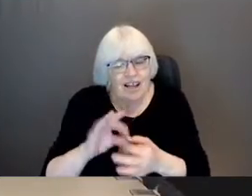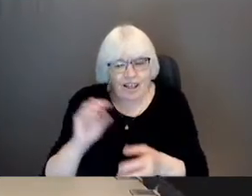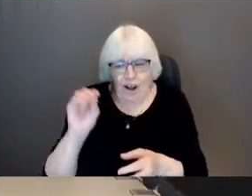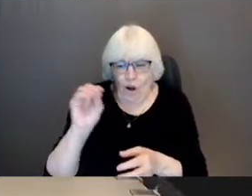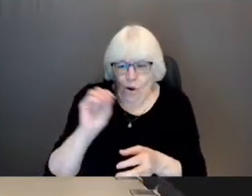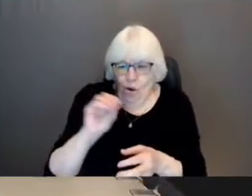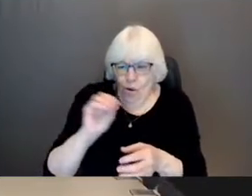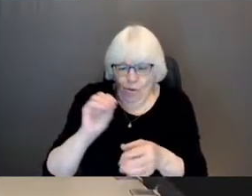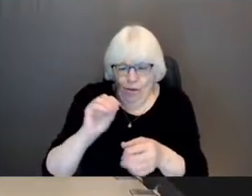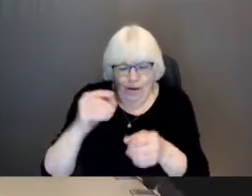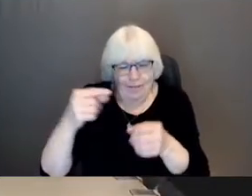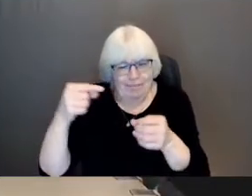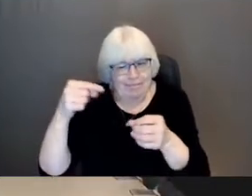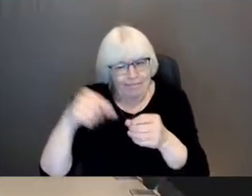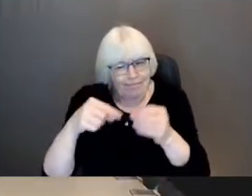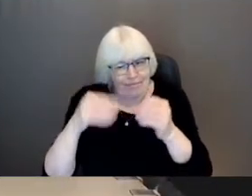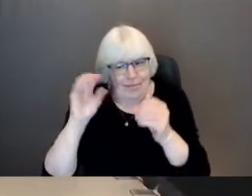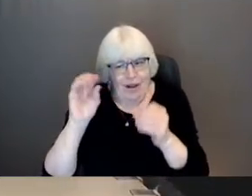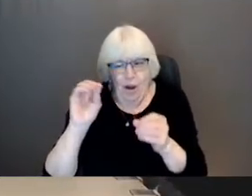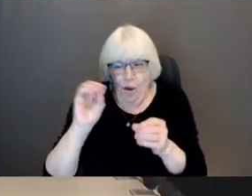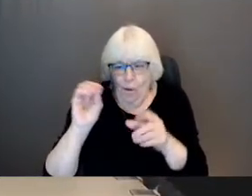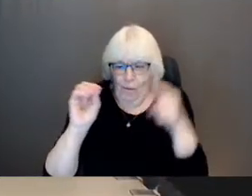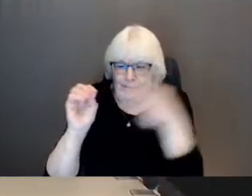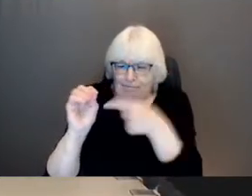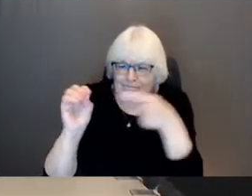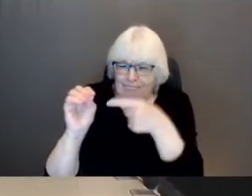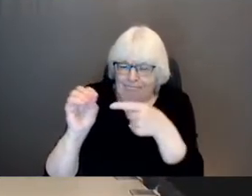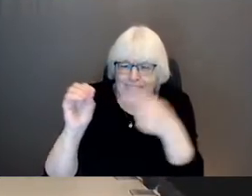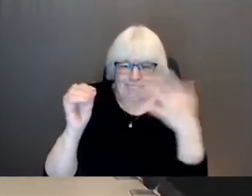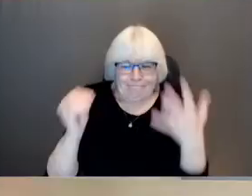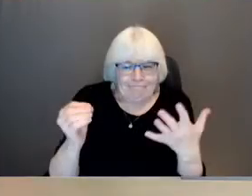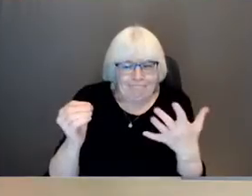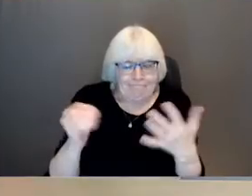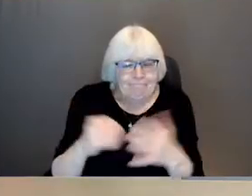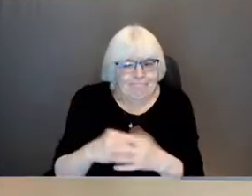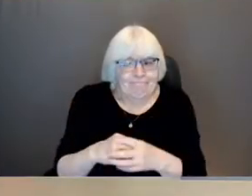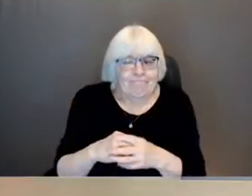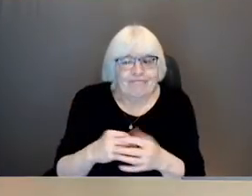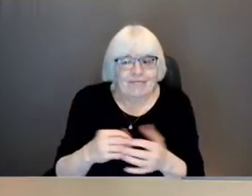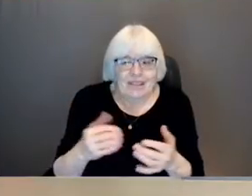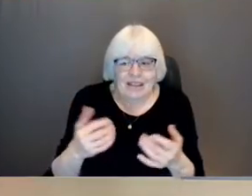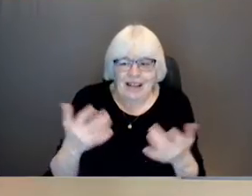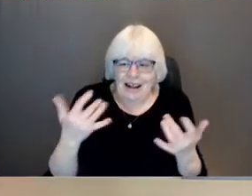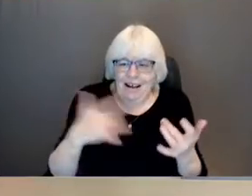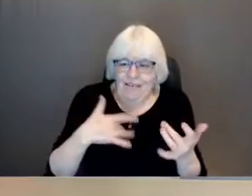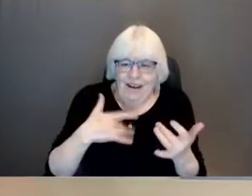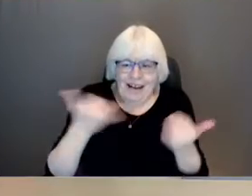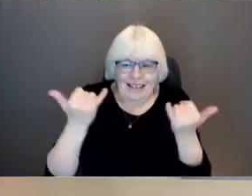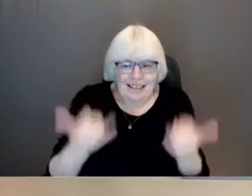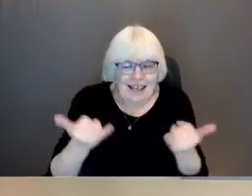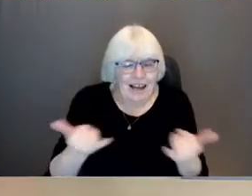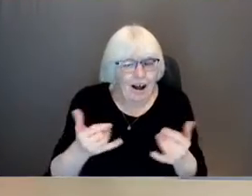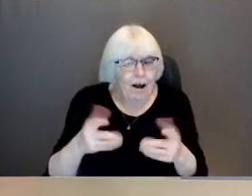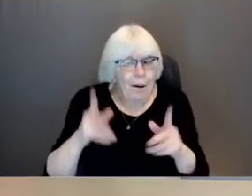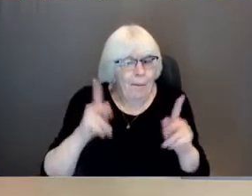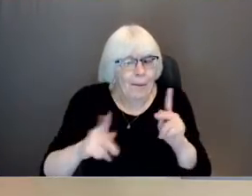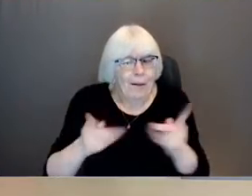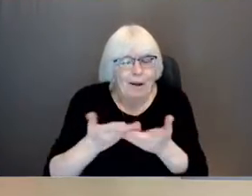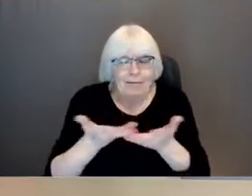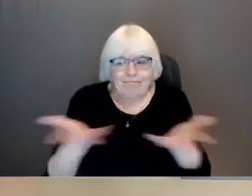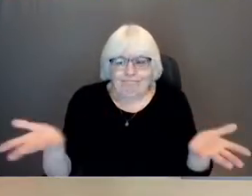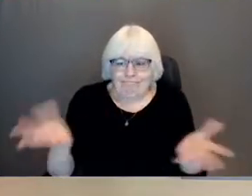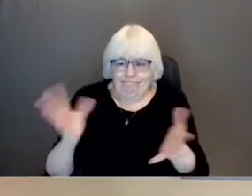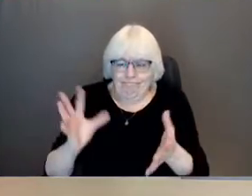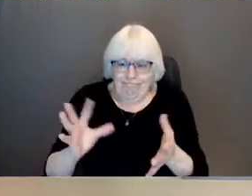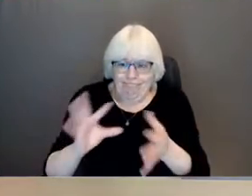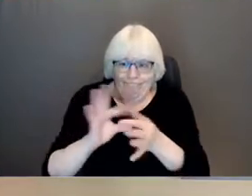makes epidemiologists believe it is time for the virus to become endemic? Is this the last wave, I guess?